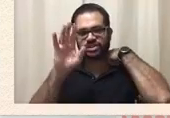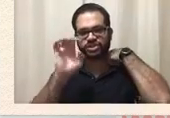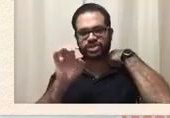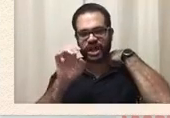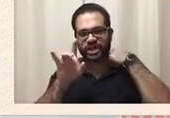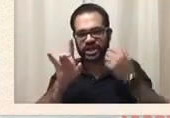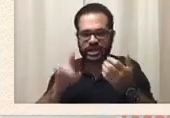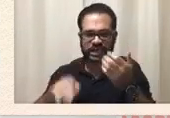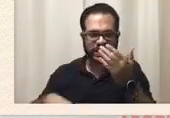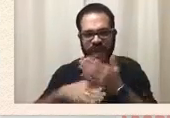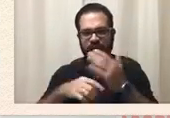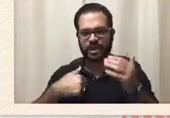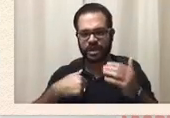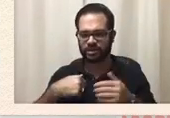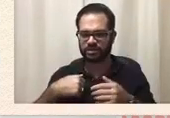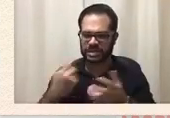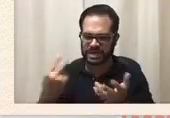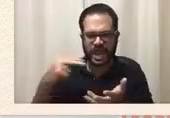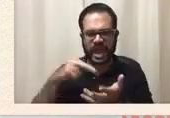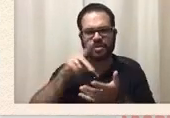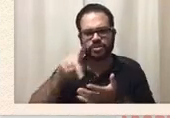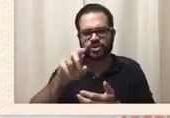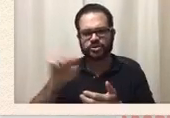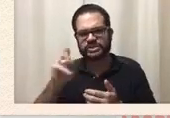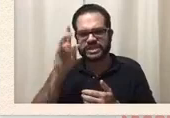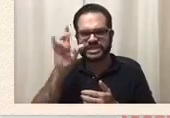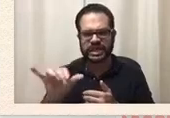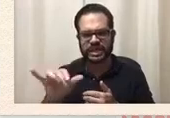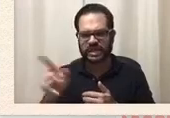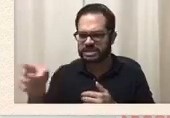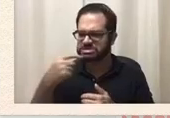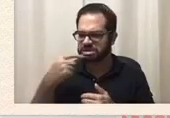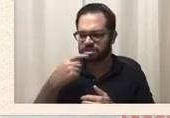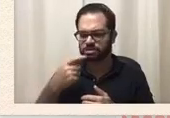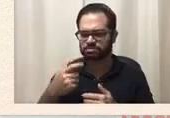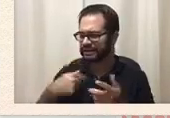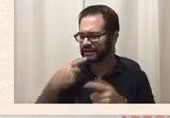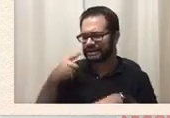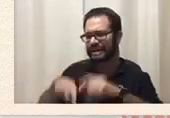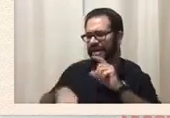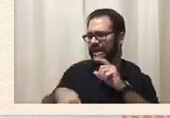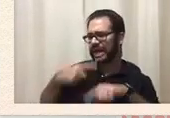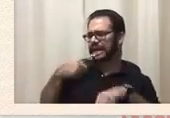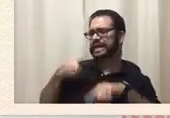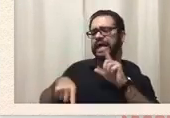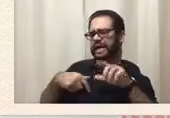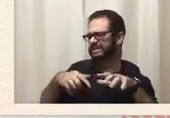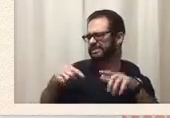said aggressively. "I can't," I told him with pain in my voice.